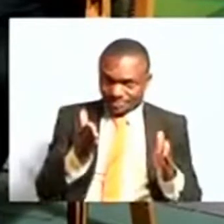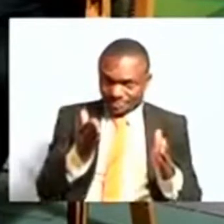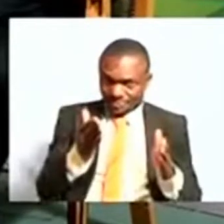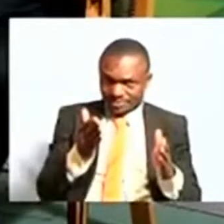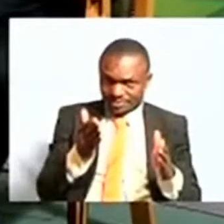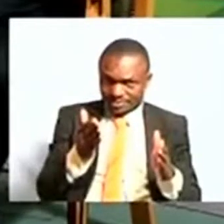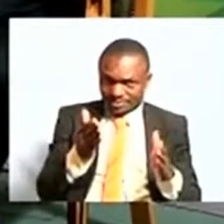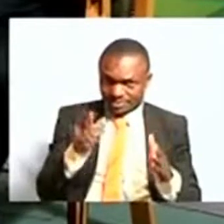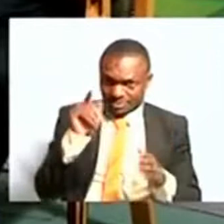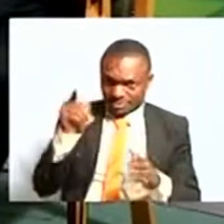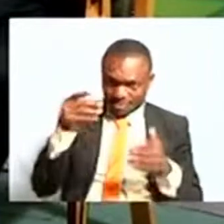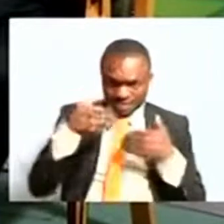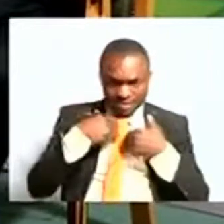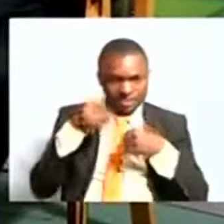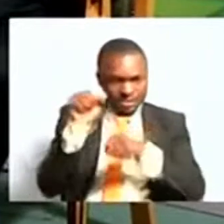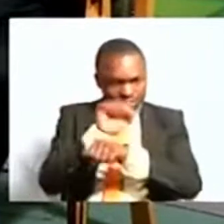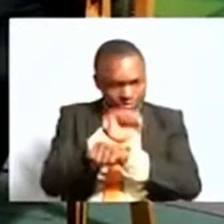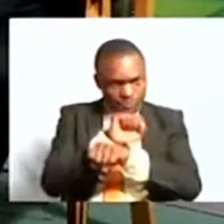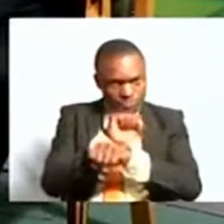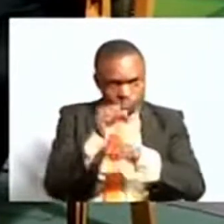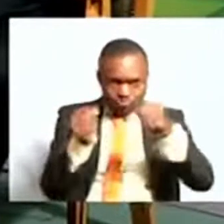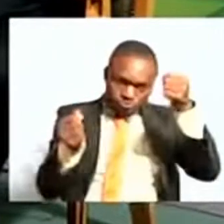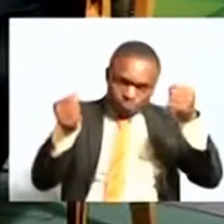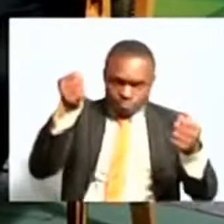In the motoka. Then